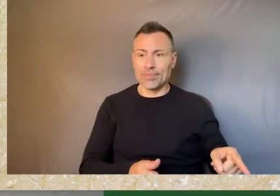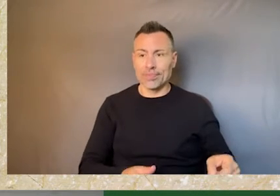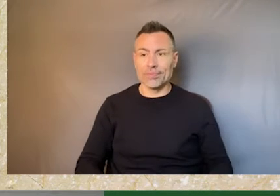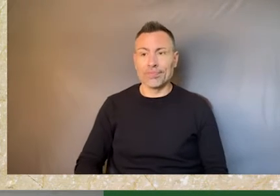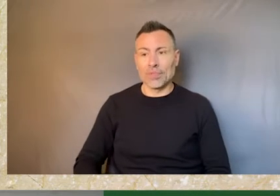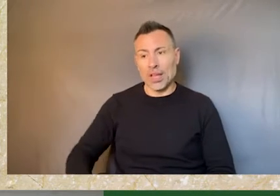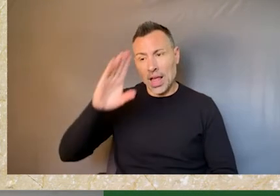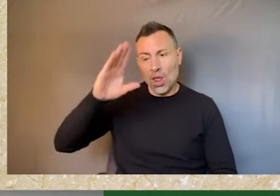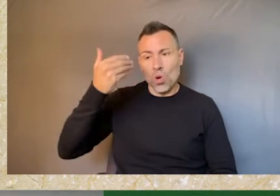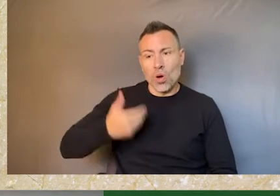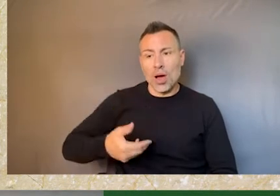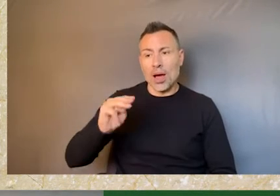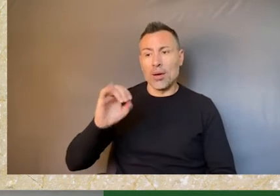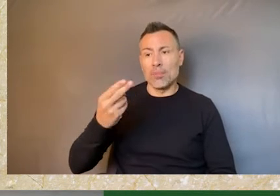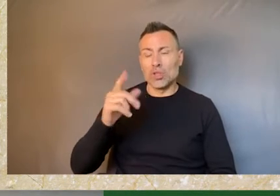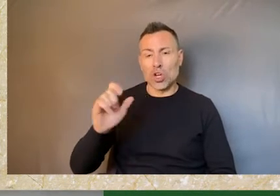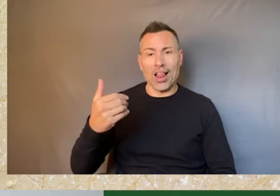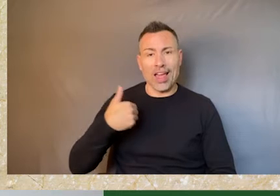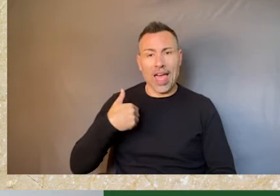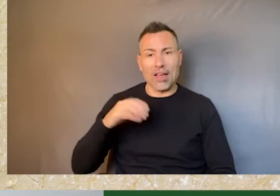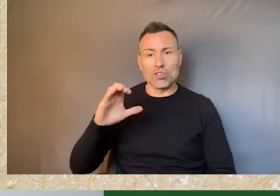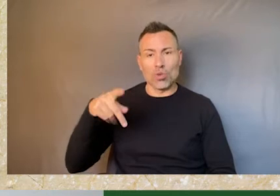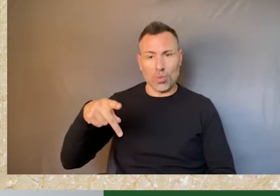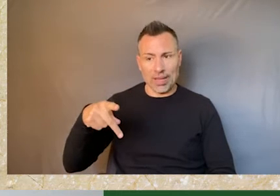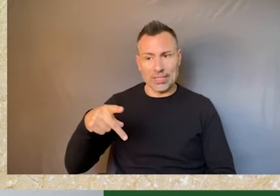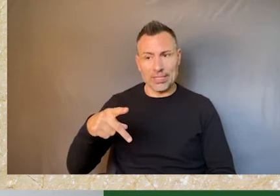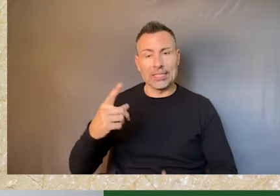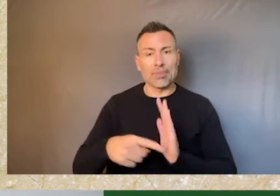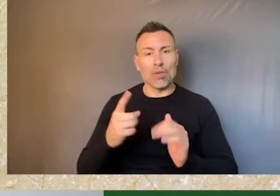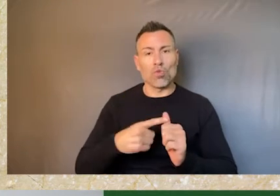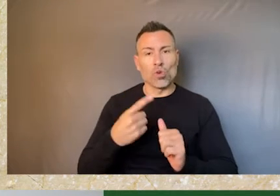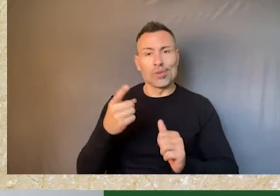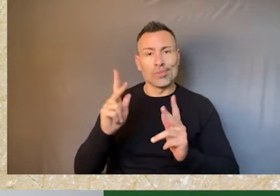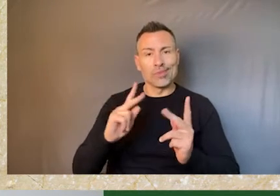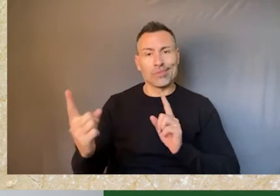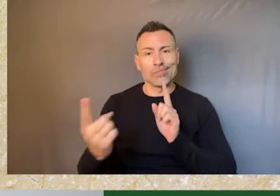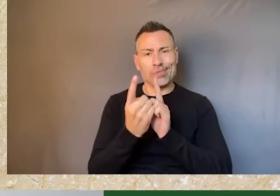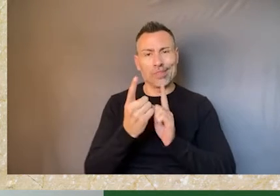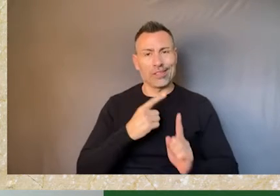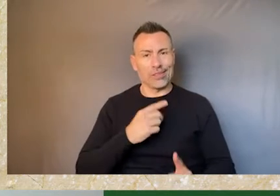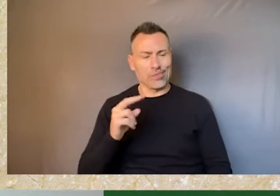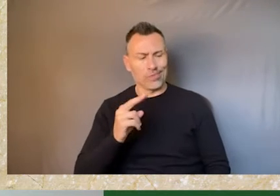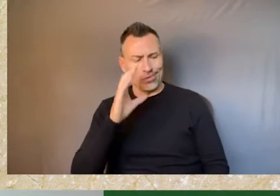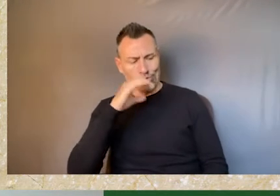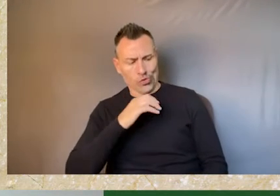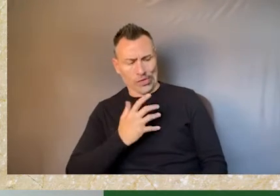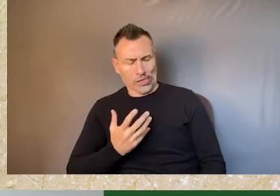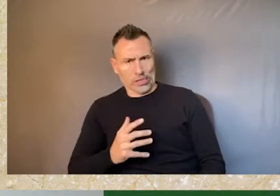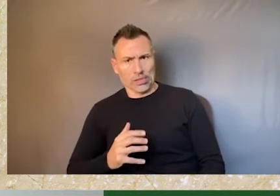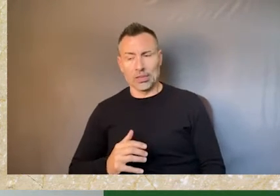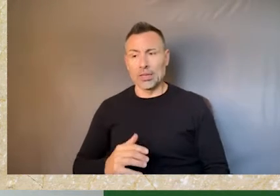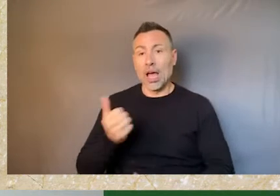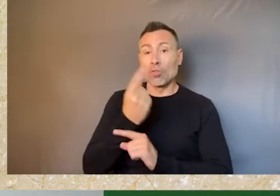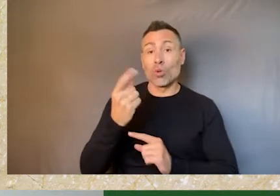Hi, I'm Michelle and I've got cerebral palsy. Sometimes the first time people meet me, they act a bit strange. Everybody with a disability